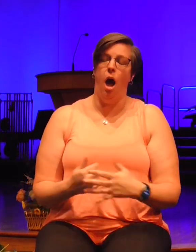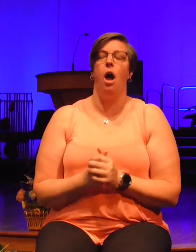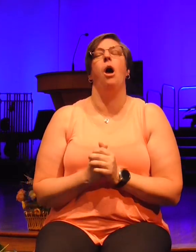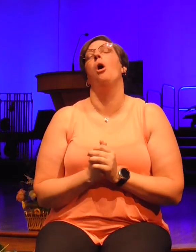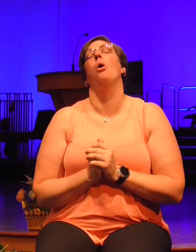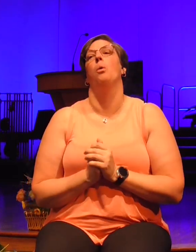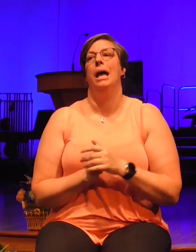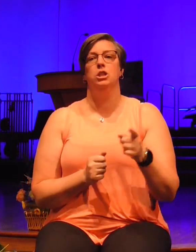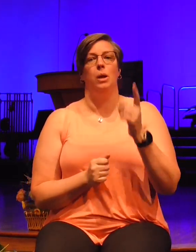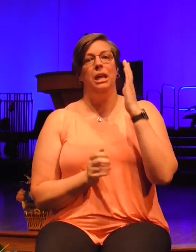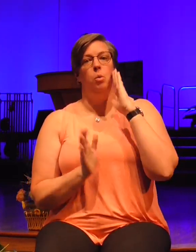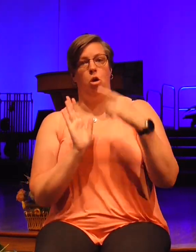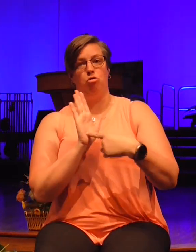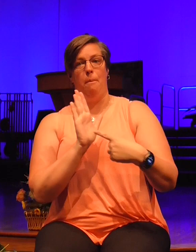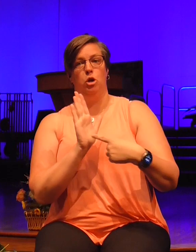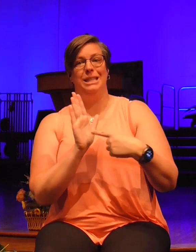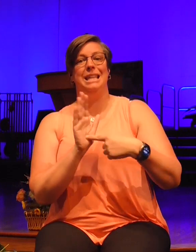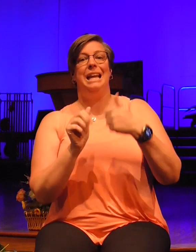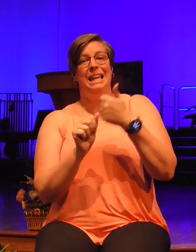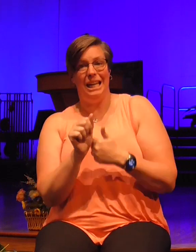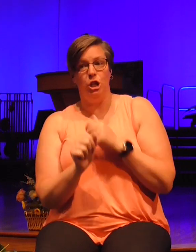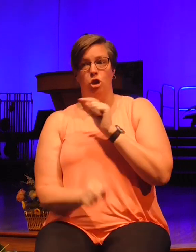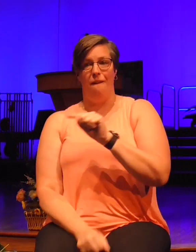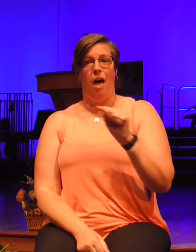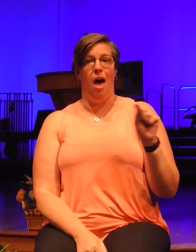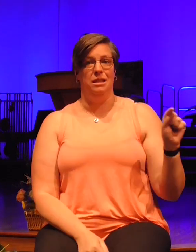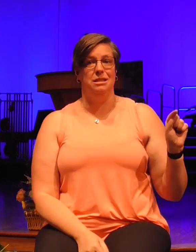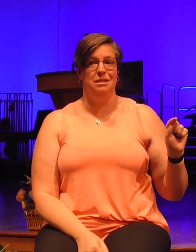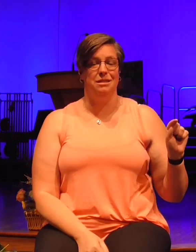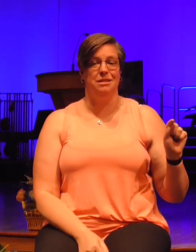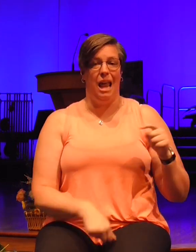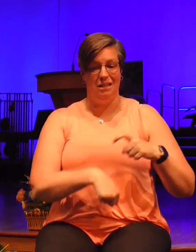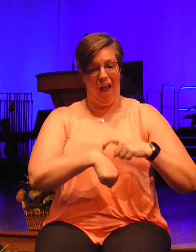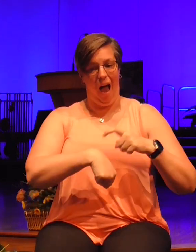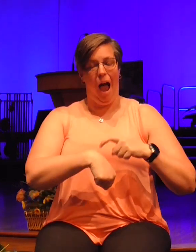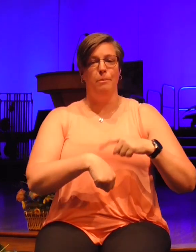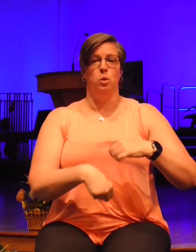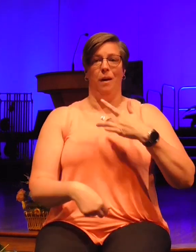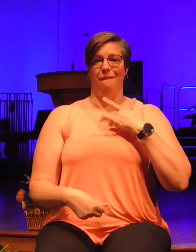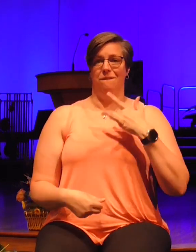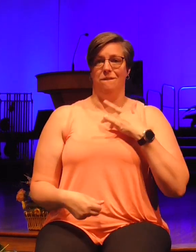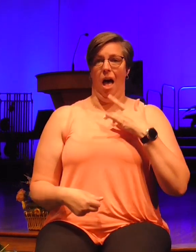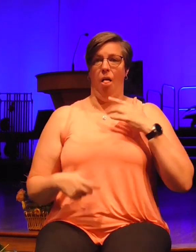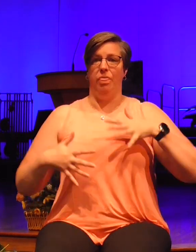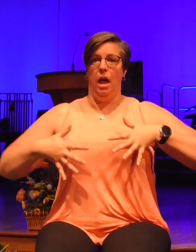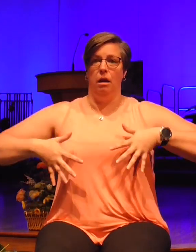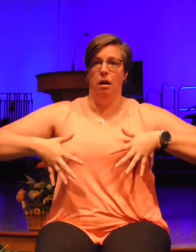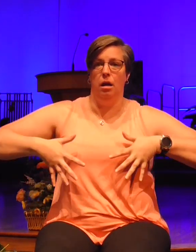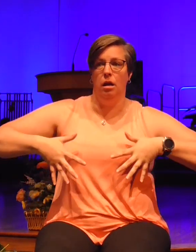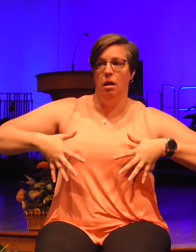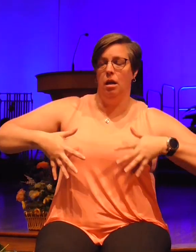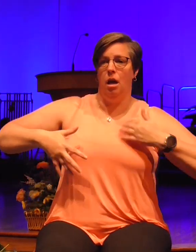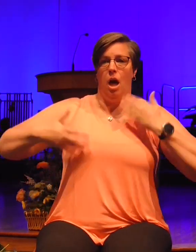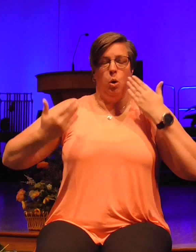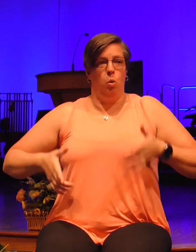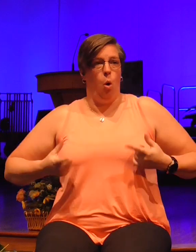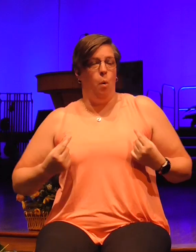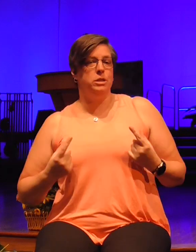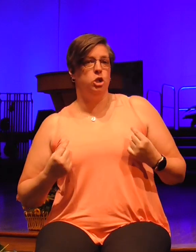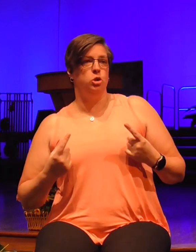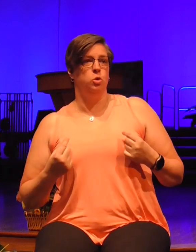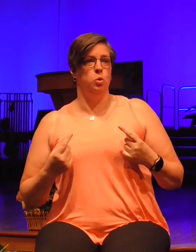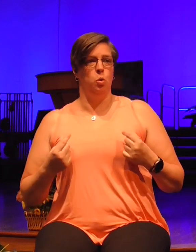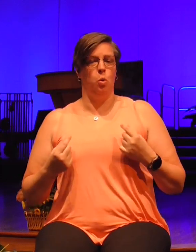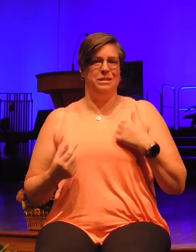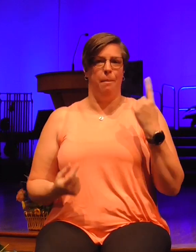me, represents each one of us in times when we have felt that sense of anxiety or didn't know what to do or had something